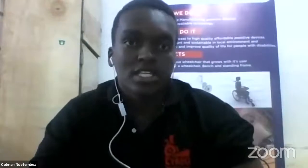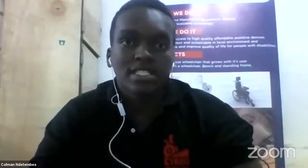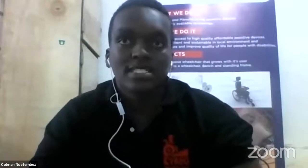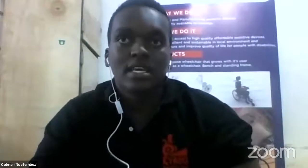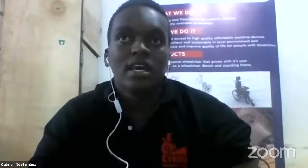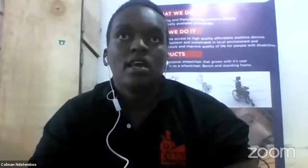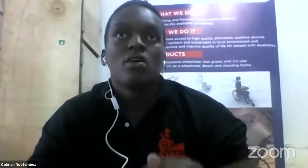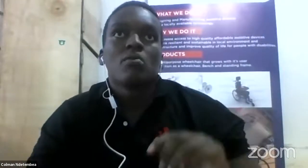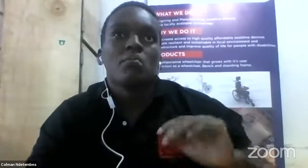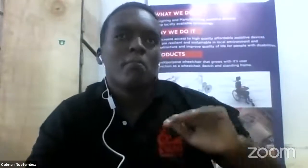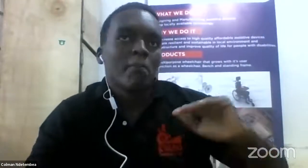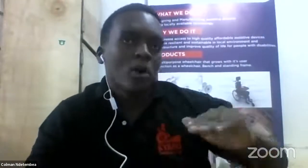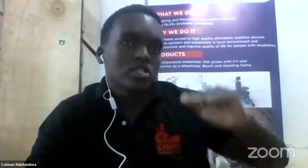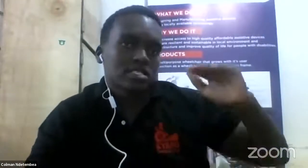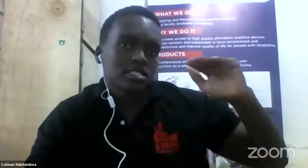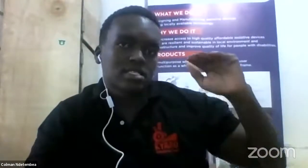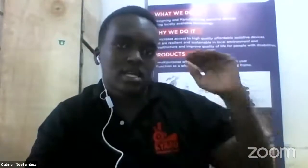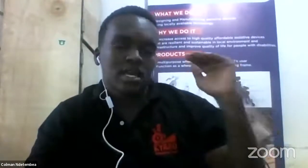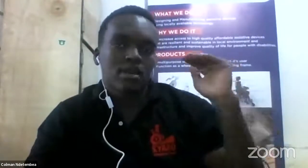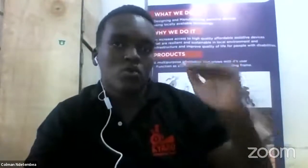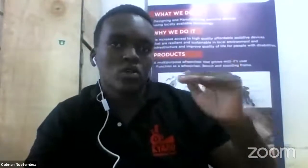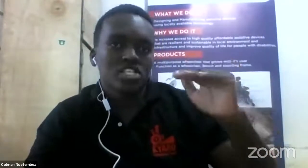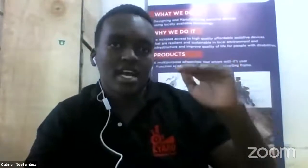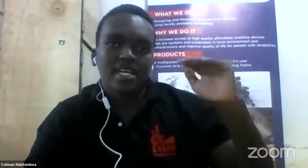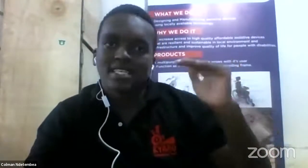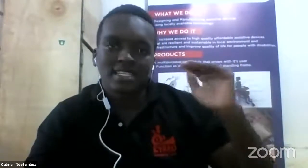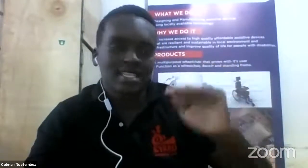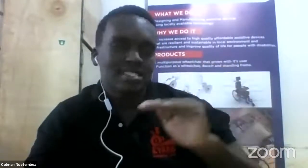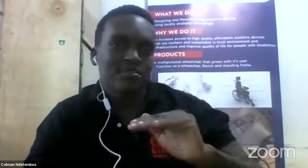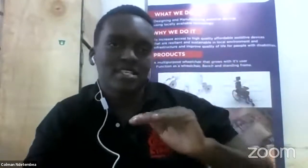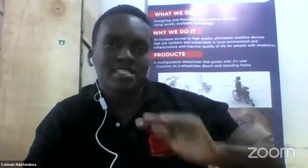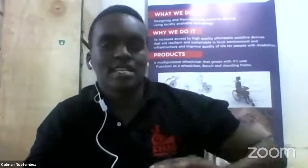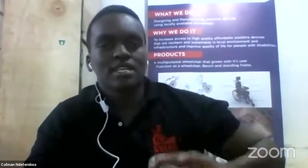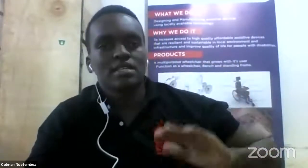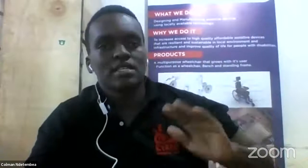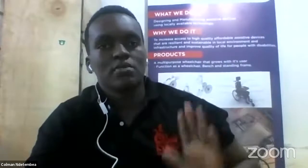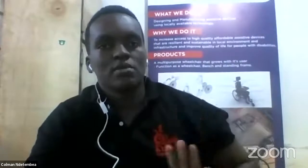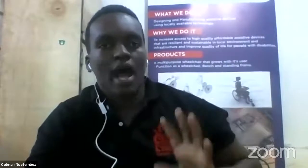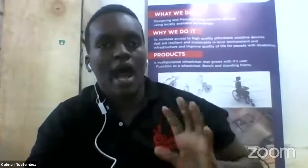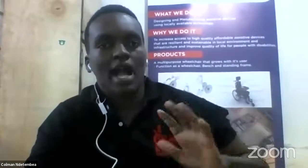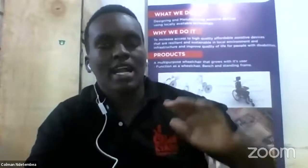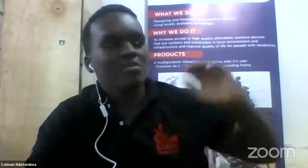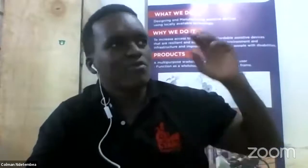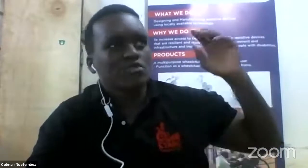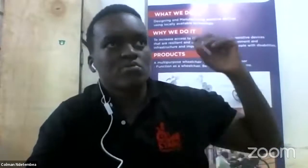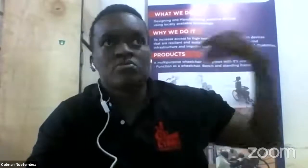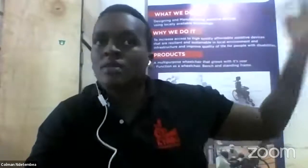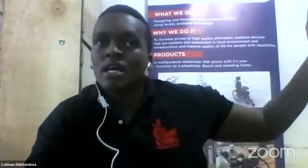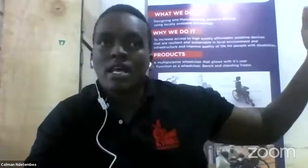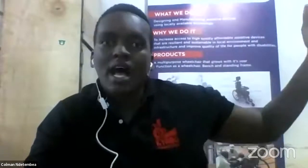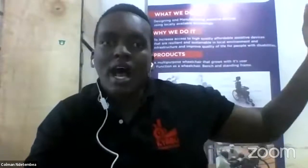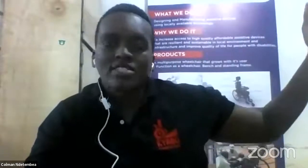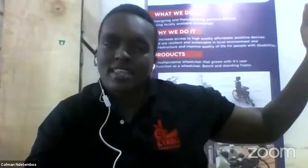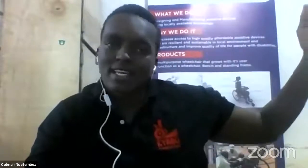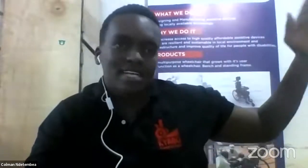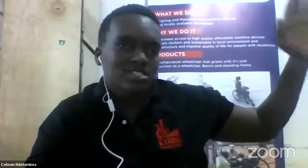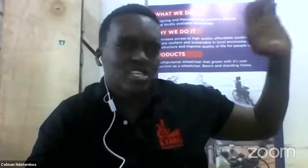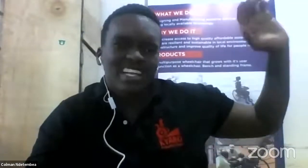international context, most wheelchairs and these devices are coming from